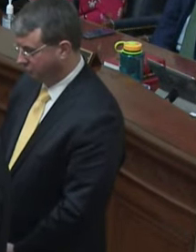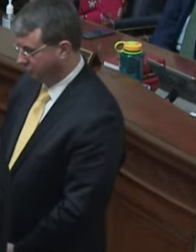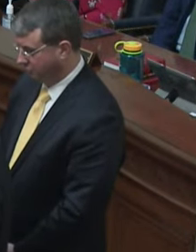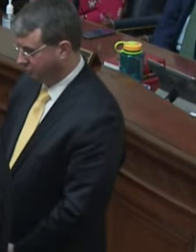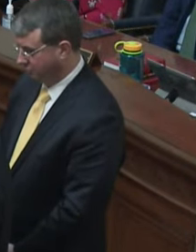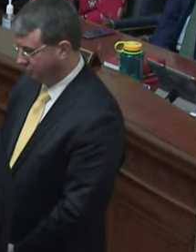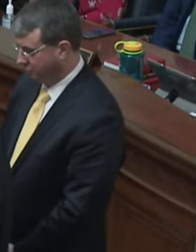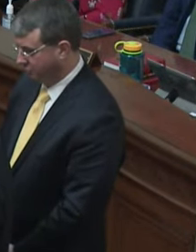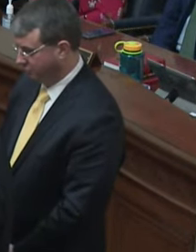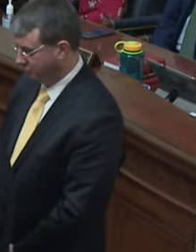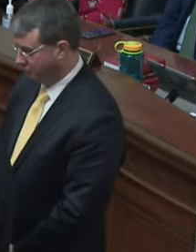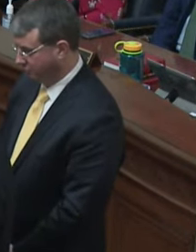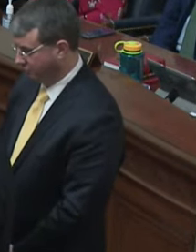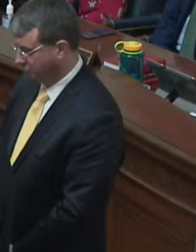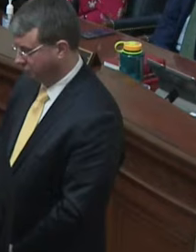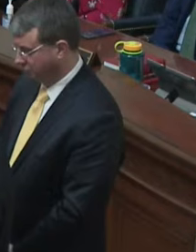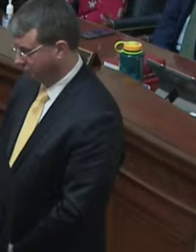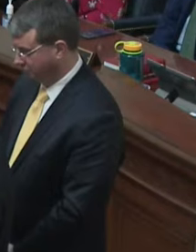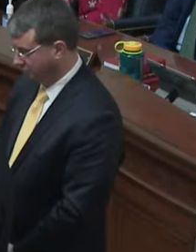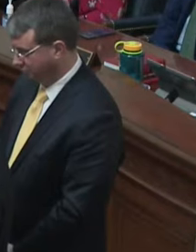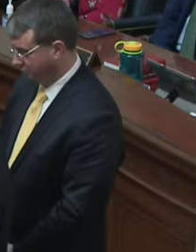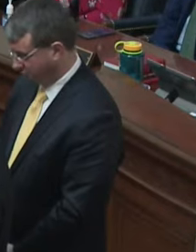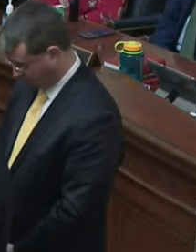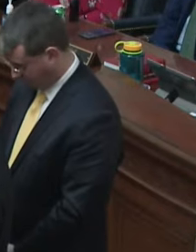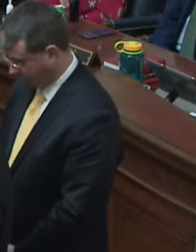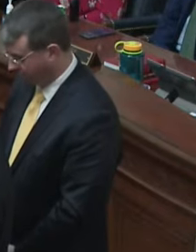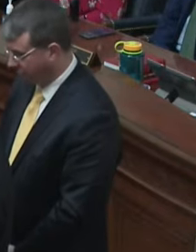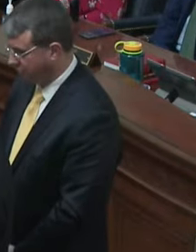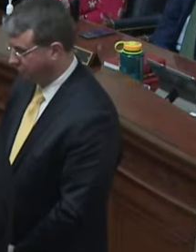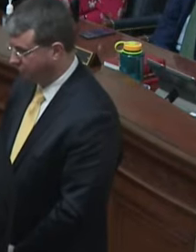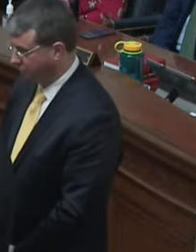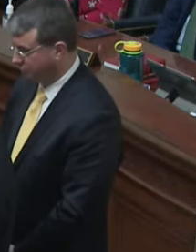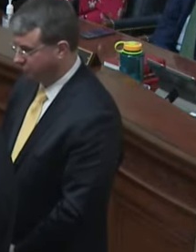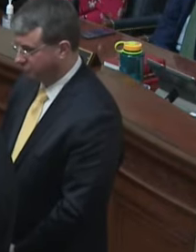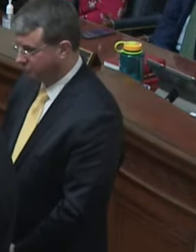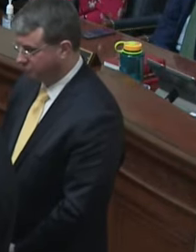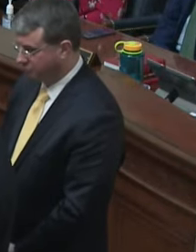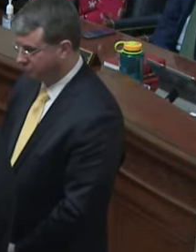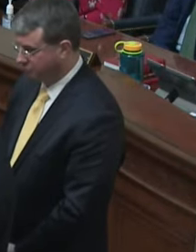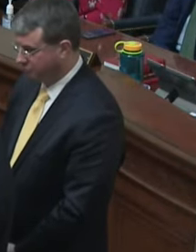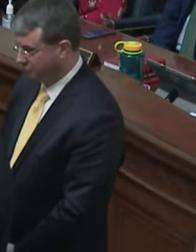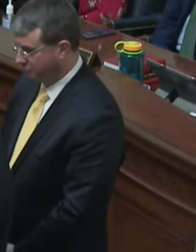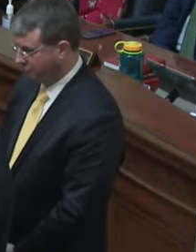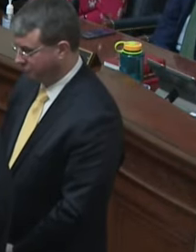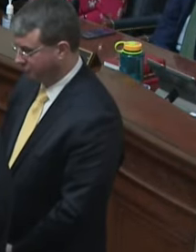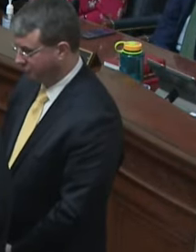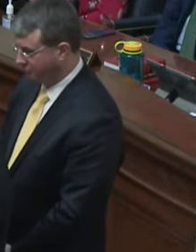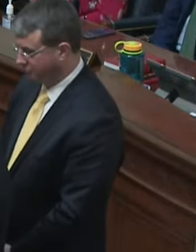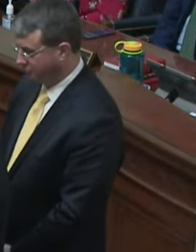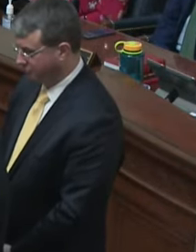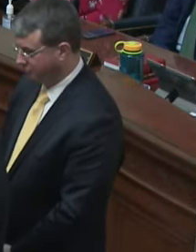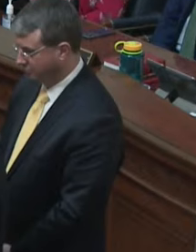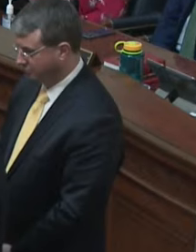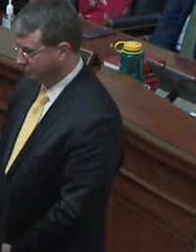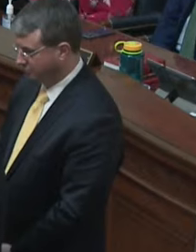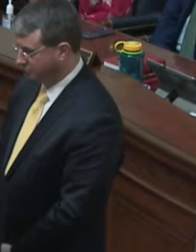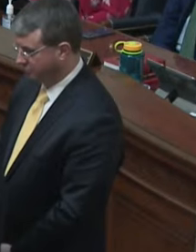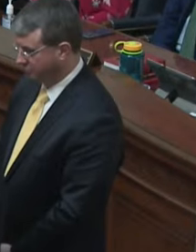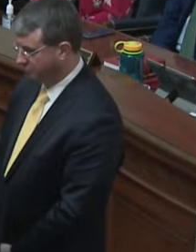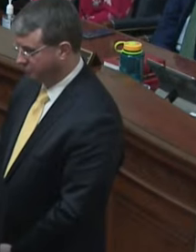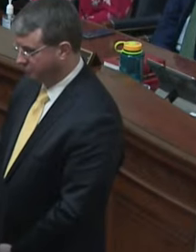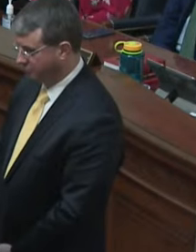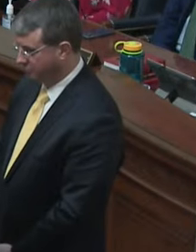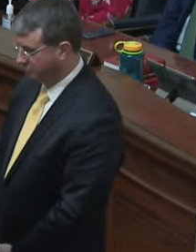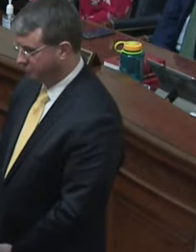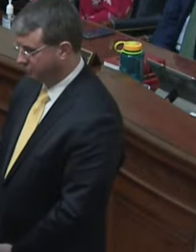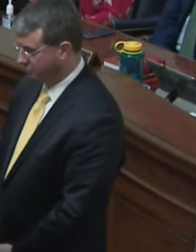prisons. Governor Justice says that the downsizing is going on now, and by the end of the summer, he expects the National Guard to